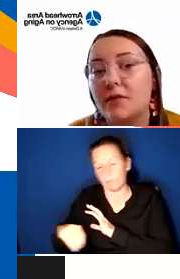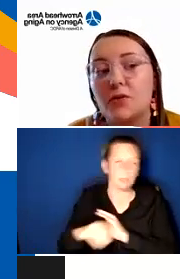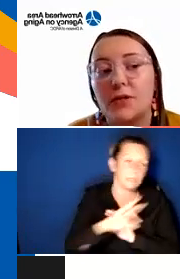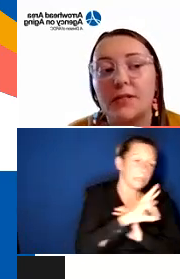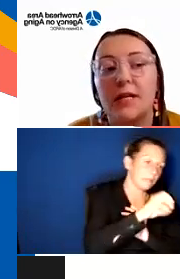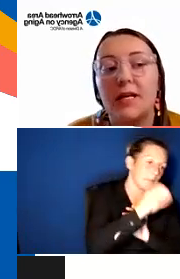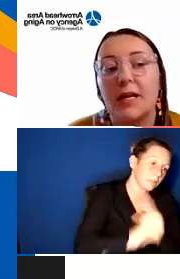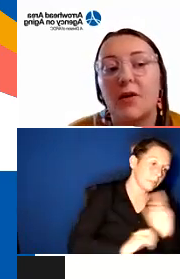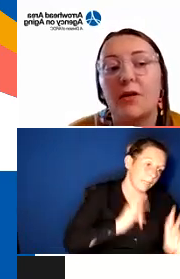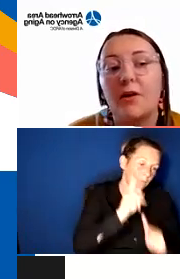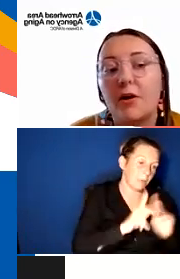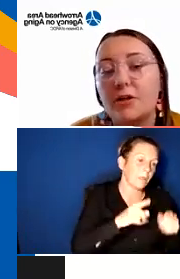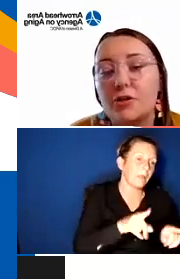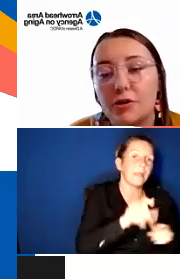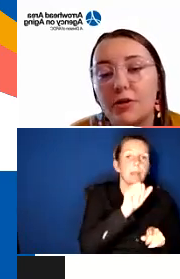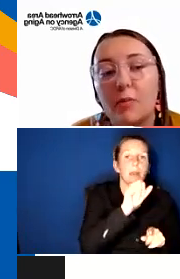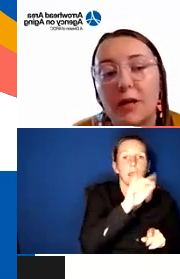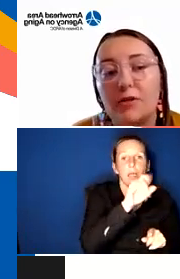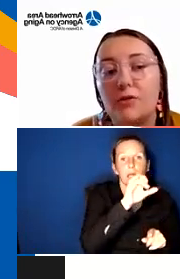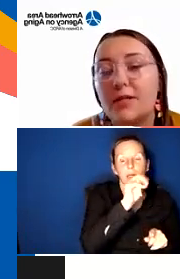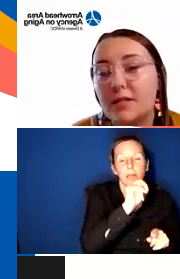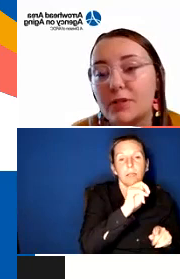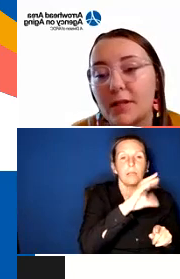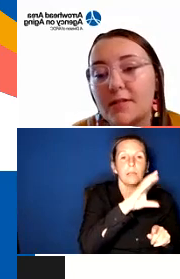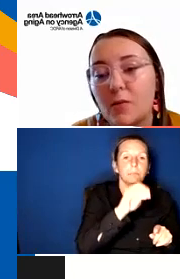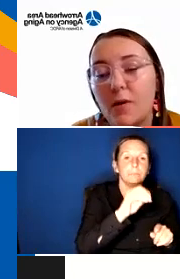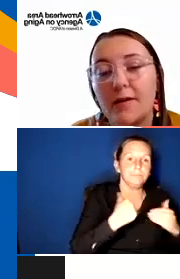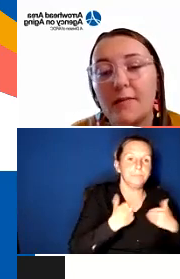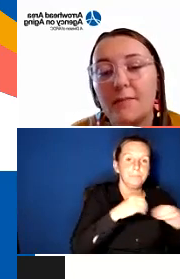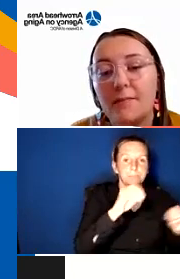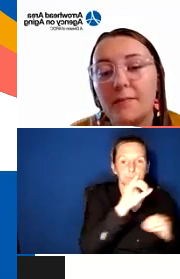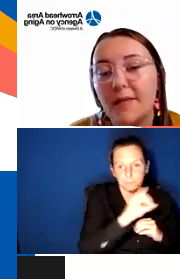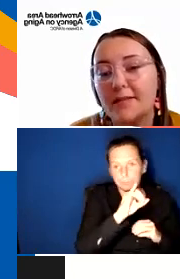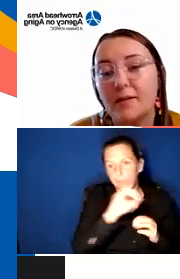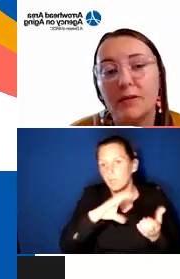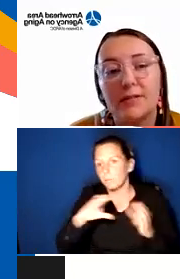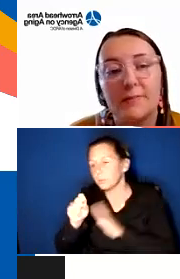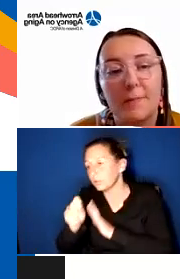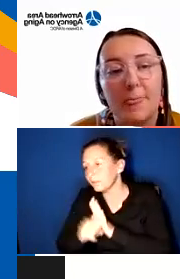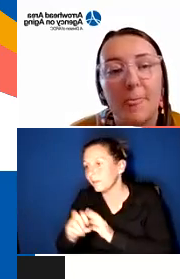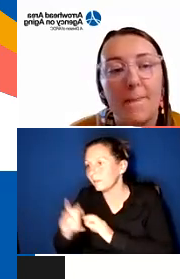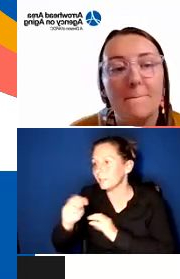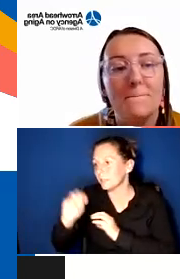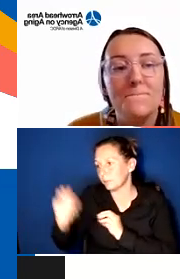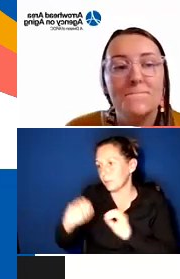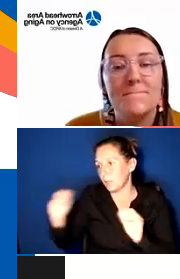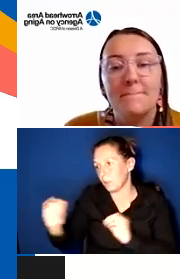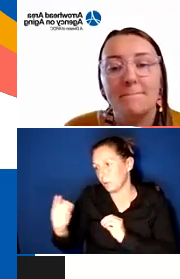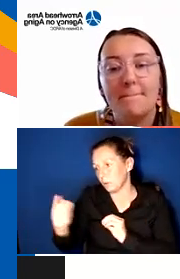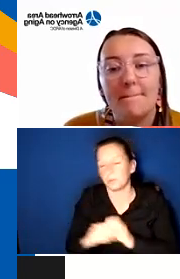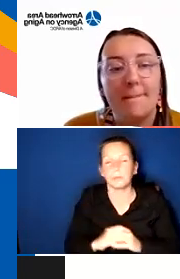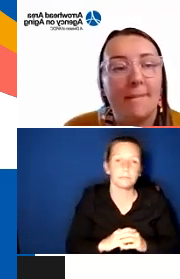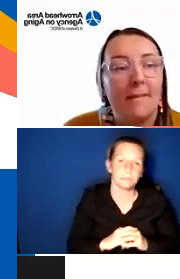of individuals in Aiken County are uninsured compared to 6% statewide. Next slide, please.